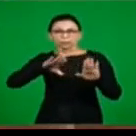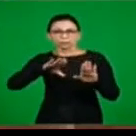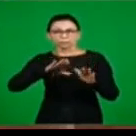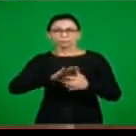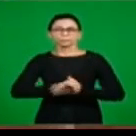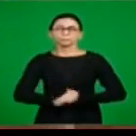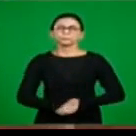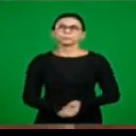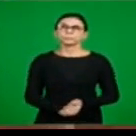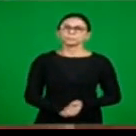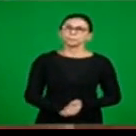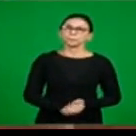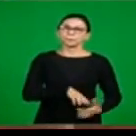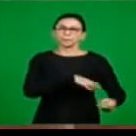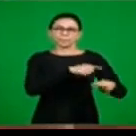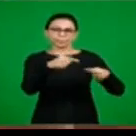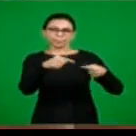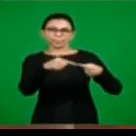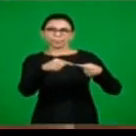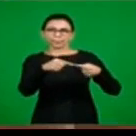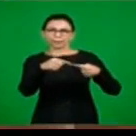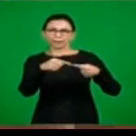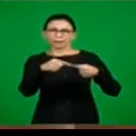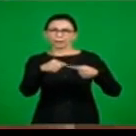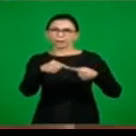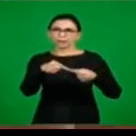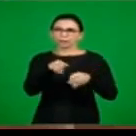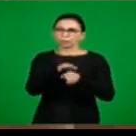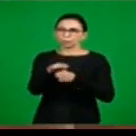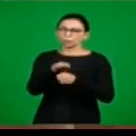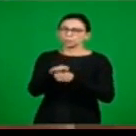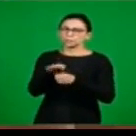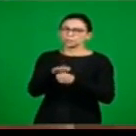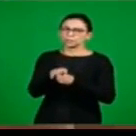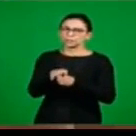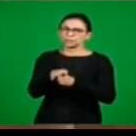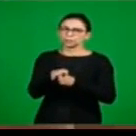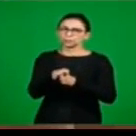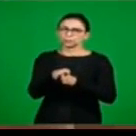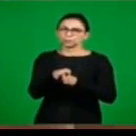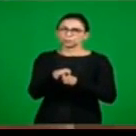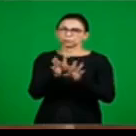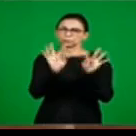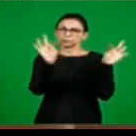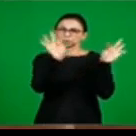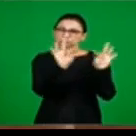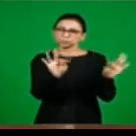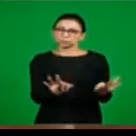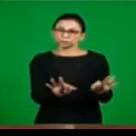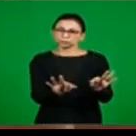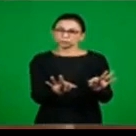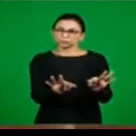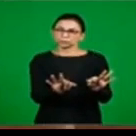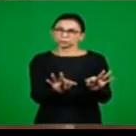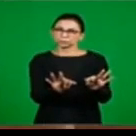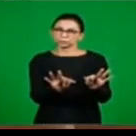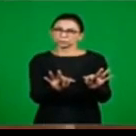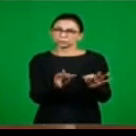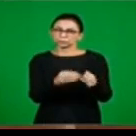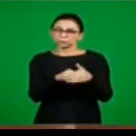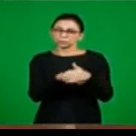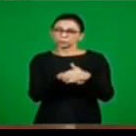So there is one thing, which is the recommendation here of Thyatira, is what? Is to keep